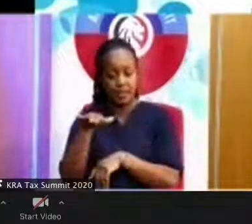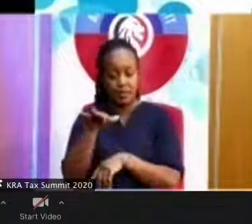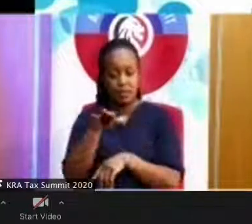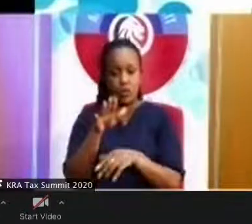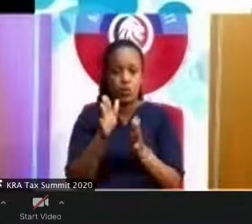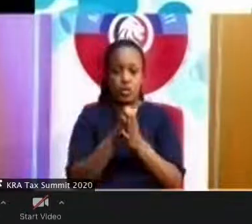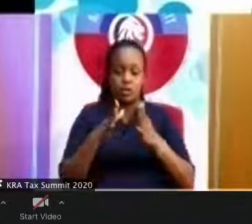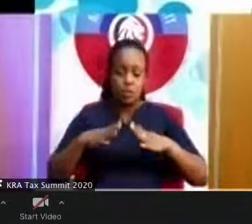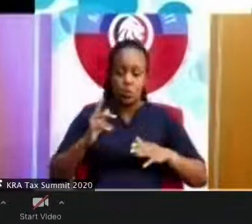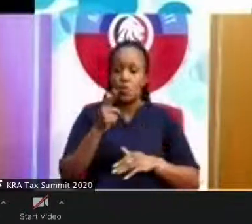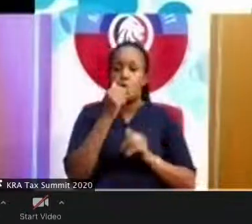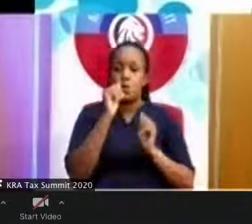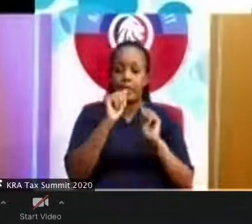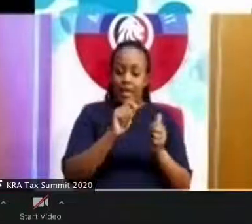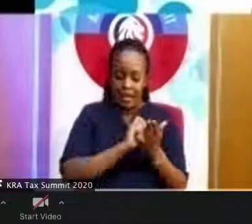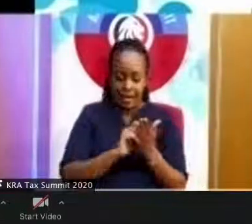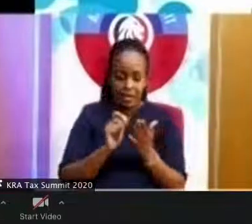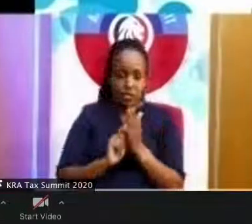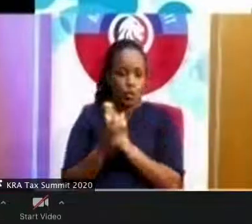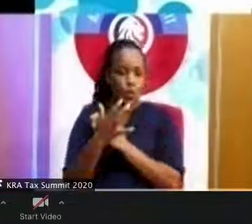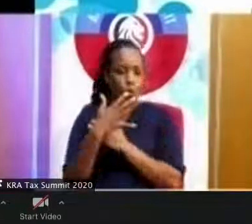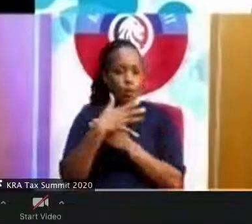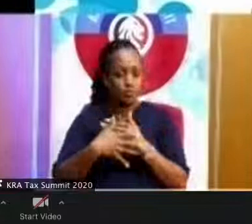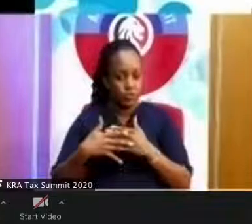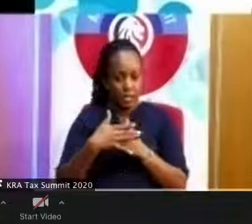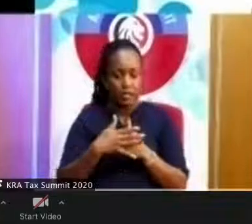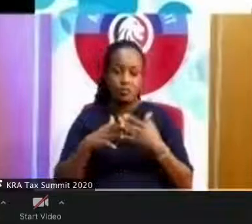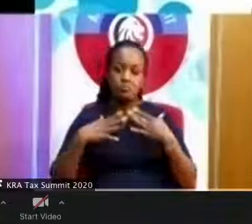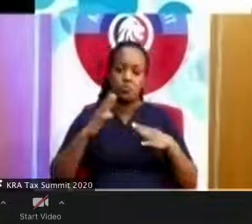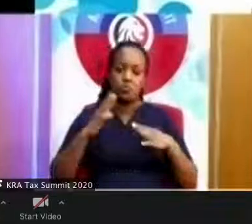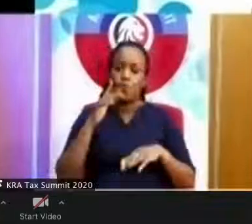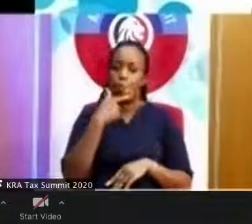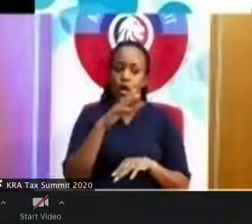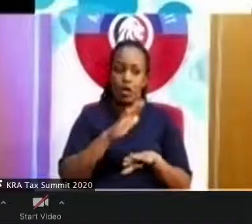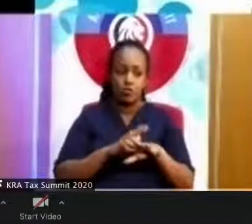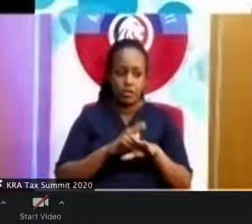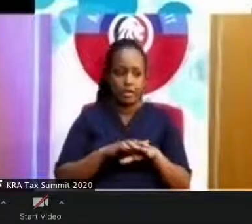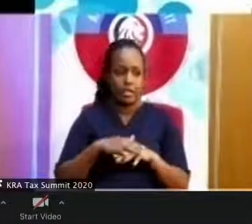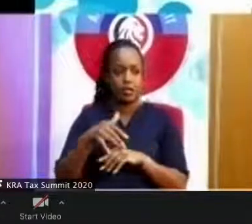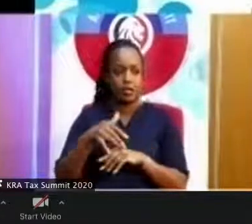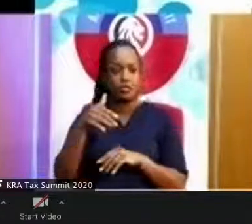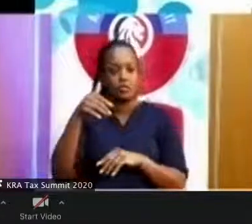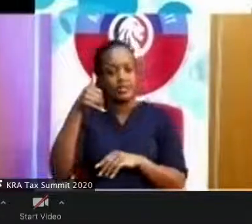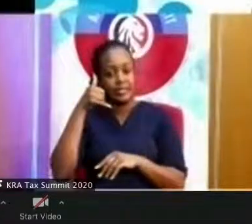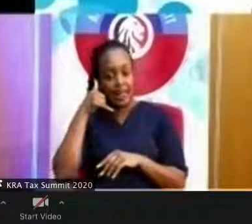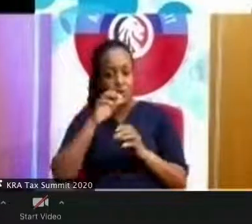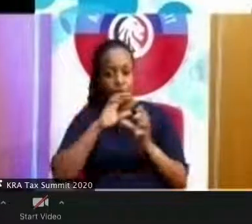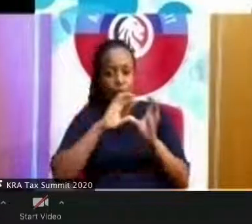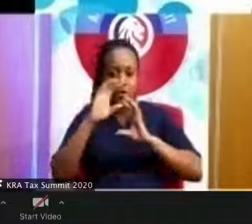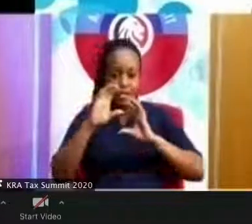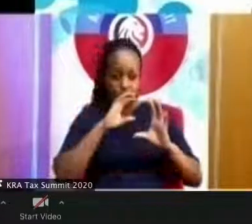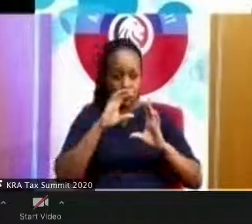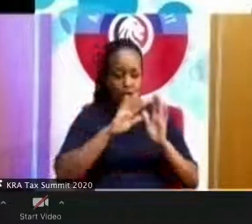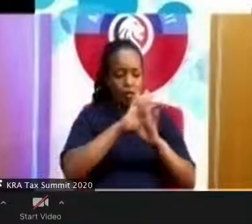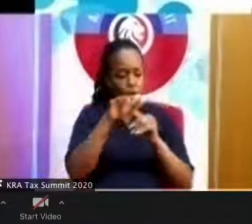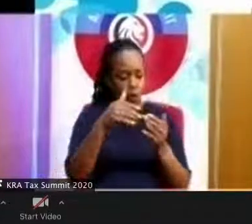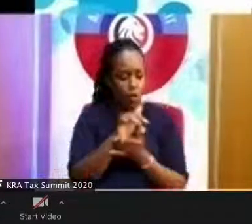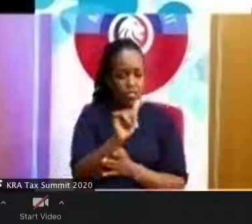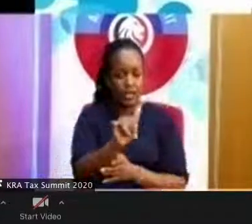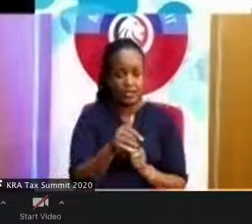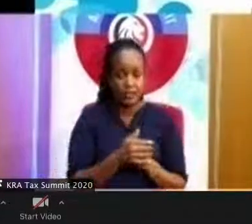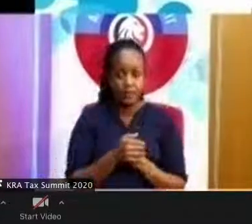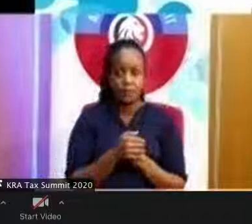codes, those who are good in telecommunications, and all of that. They are currently